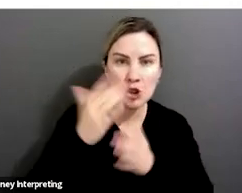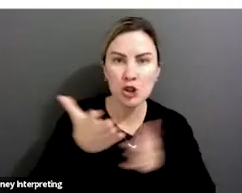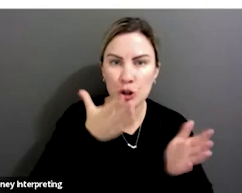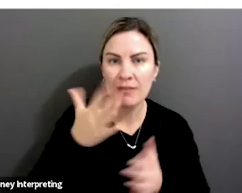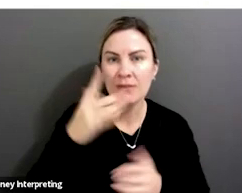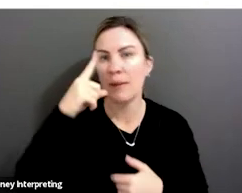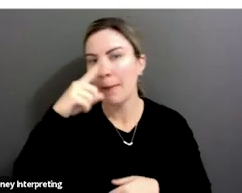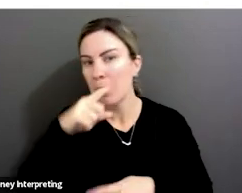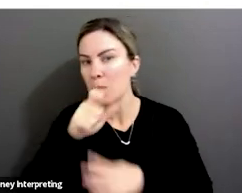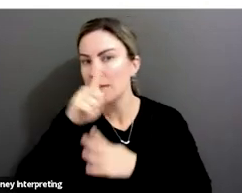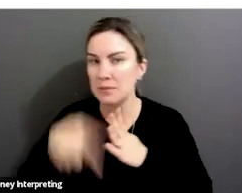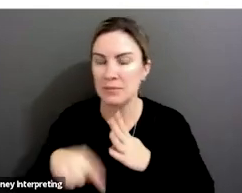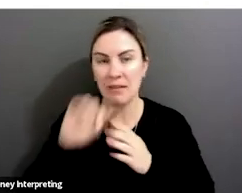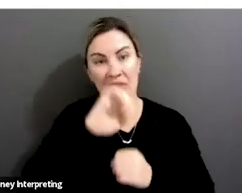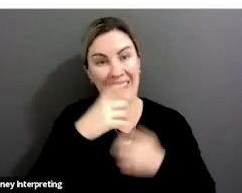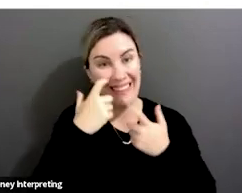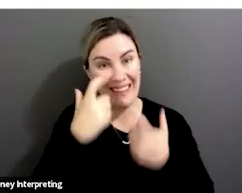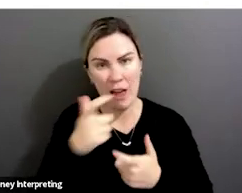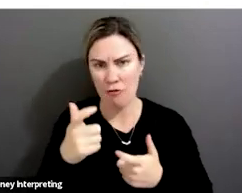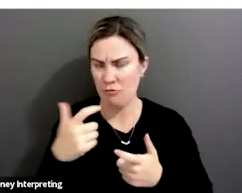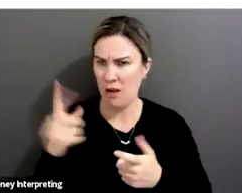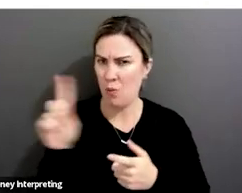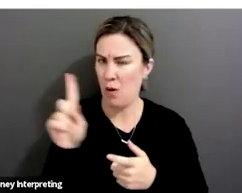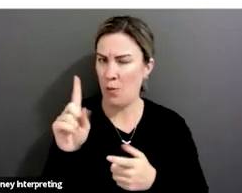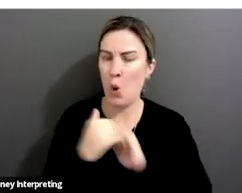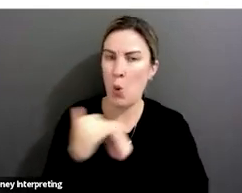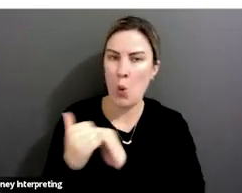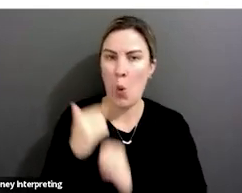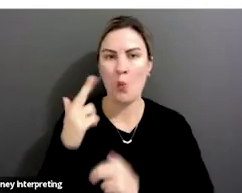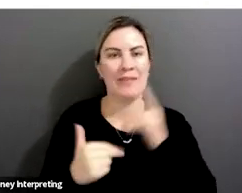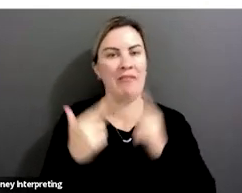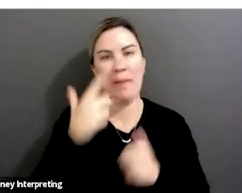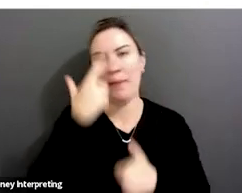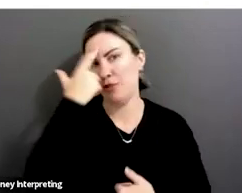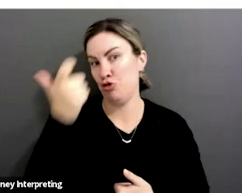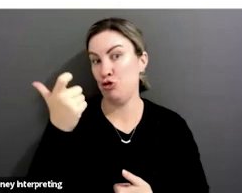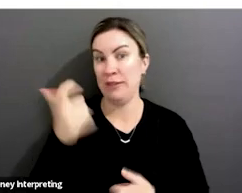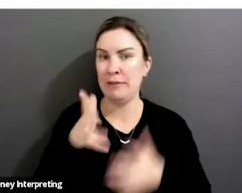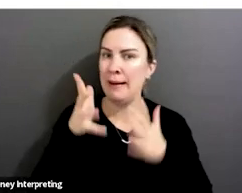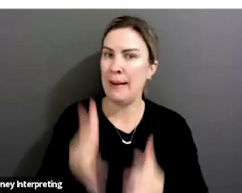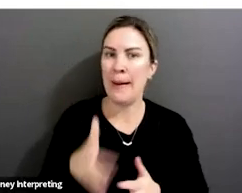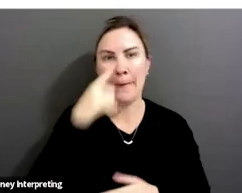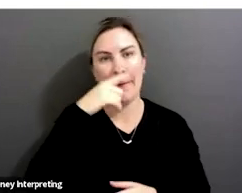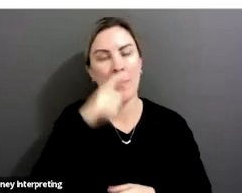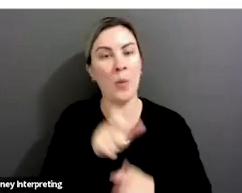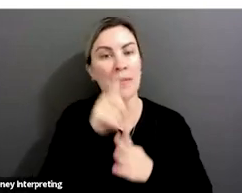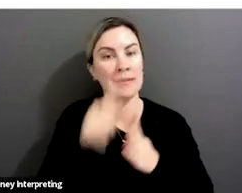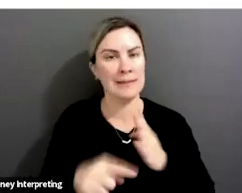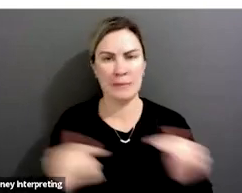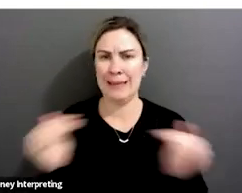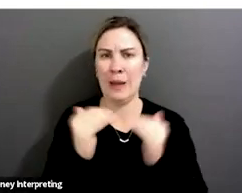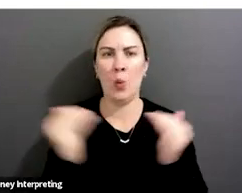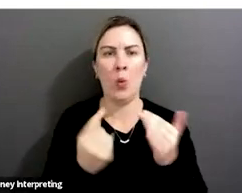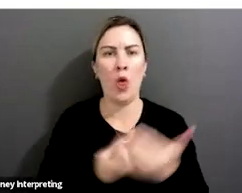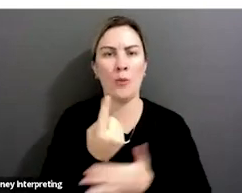their carers to co-develop initiatives that enable people with a disability equal opportunity before,